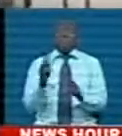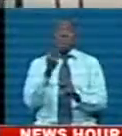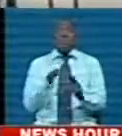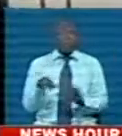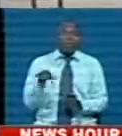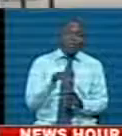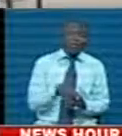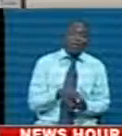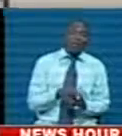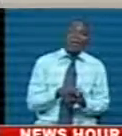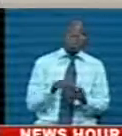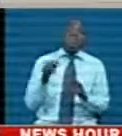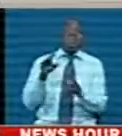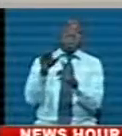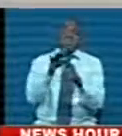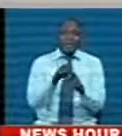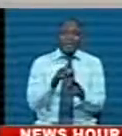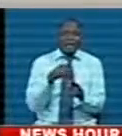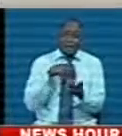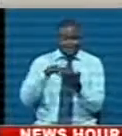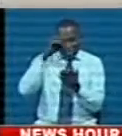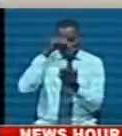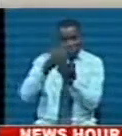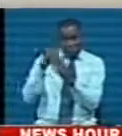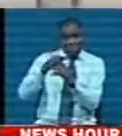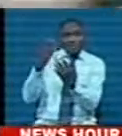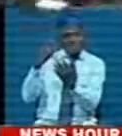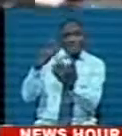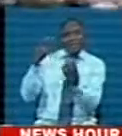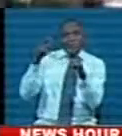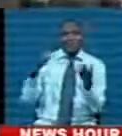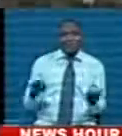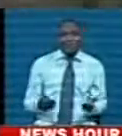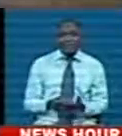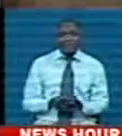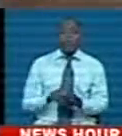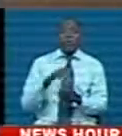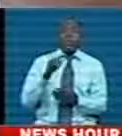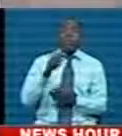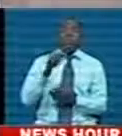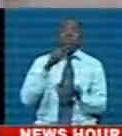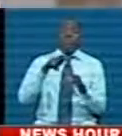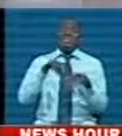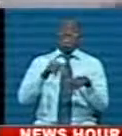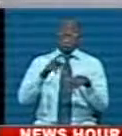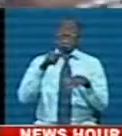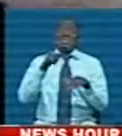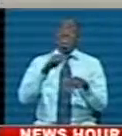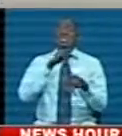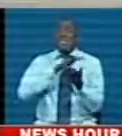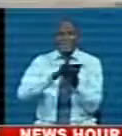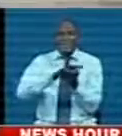people and as a city we have learned from the event of that night. The Odawna River still needs